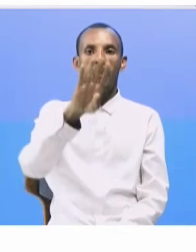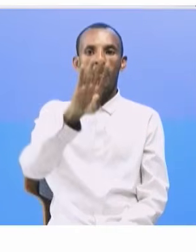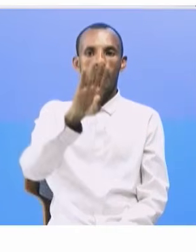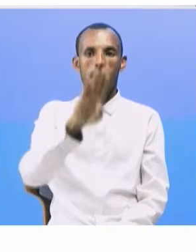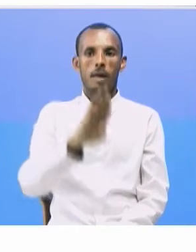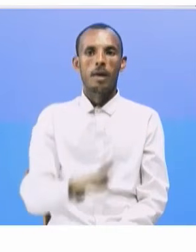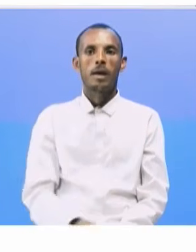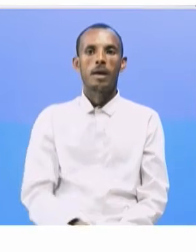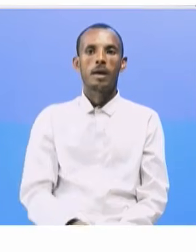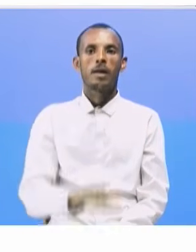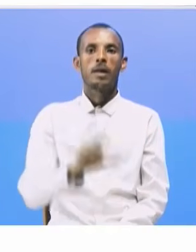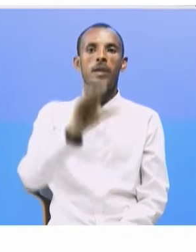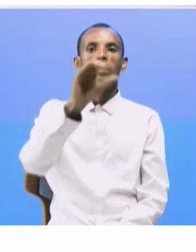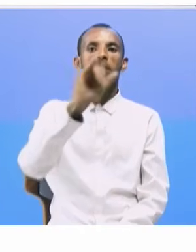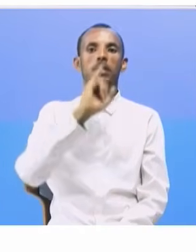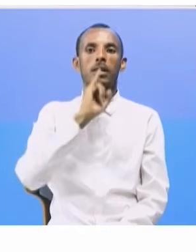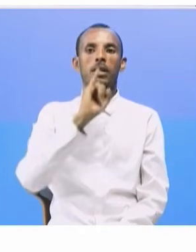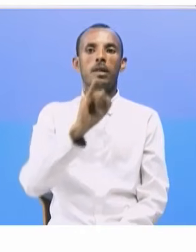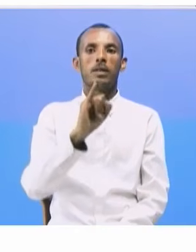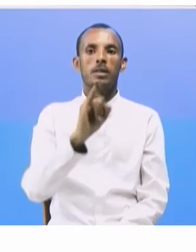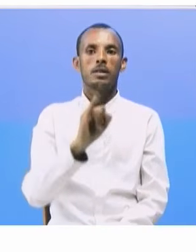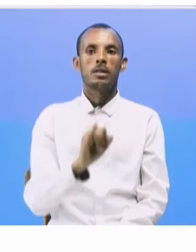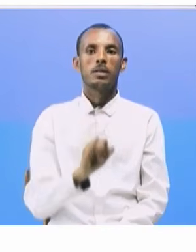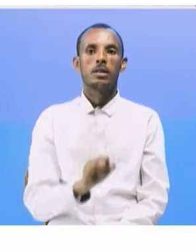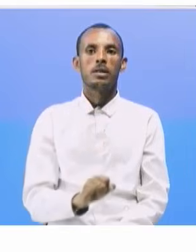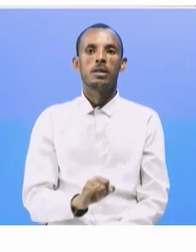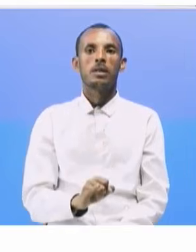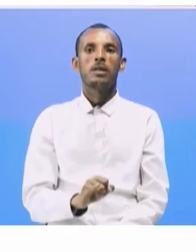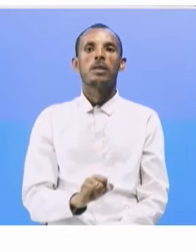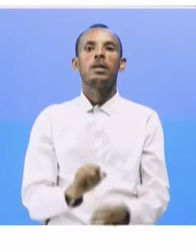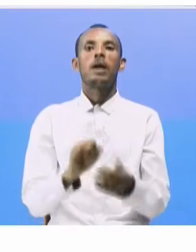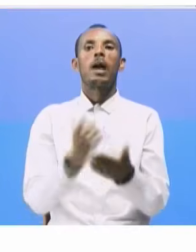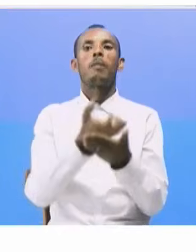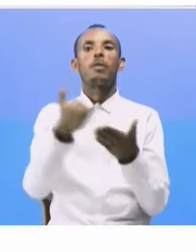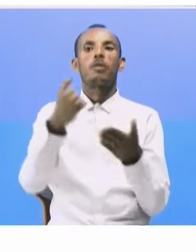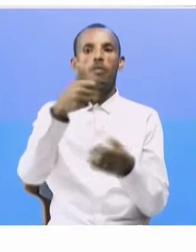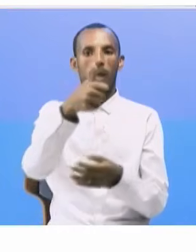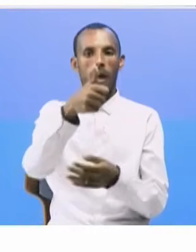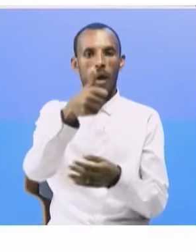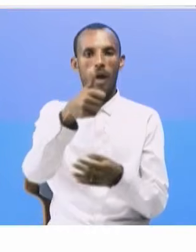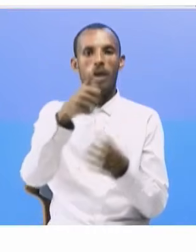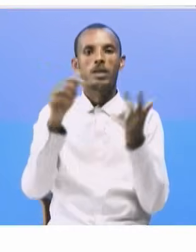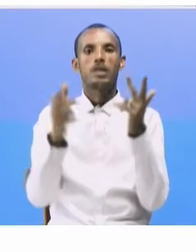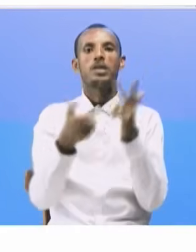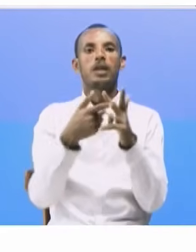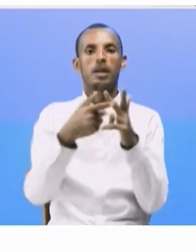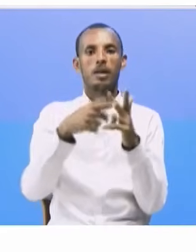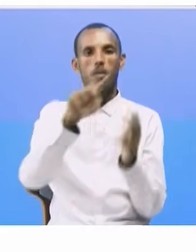okay, C is an element of A. Third question,